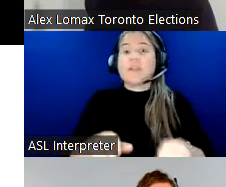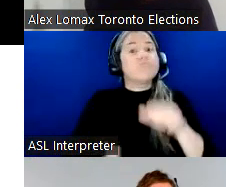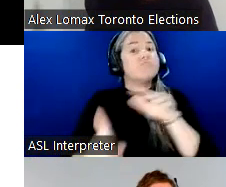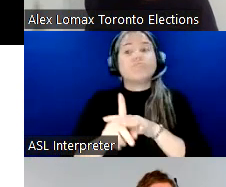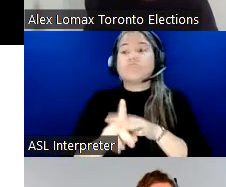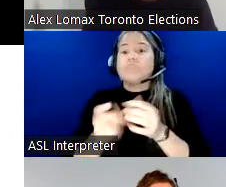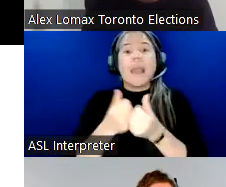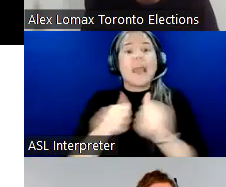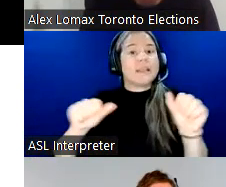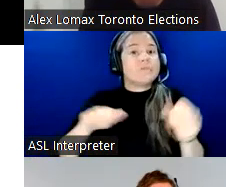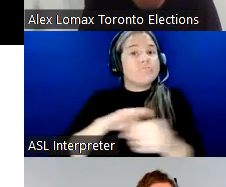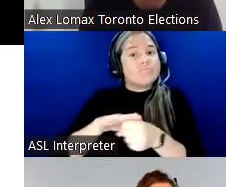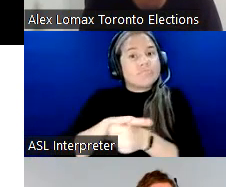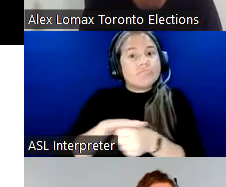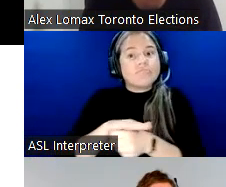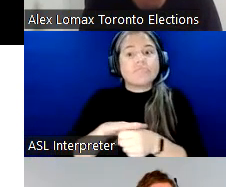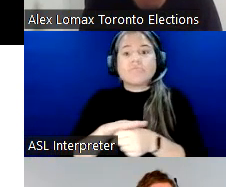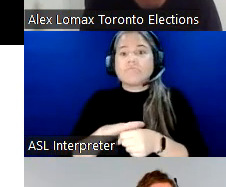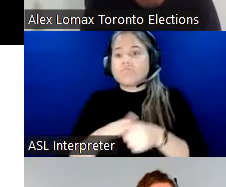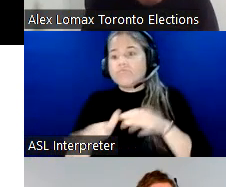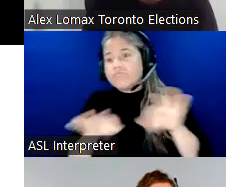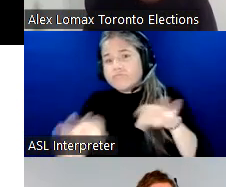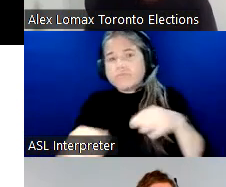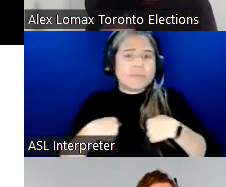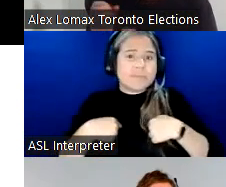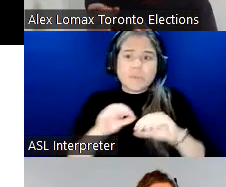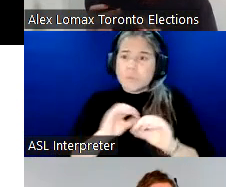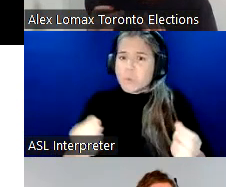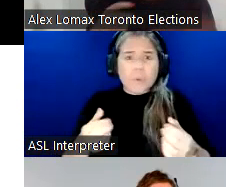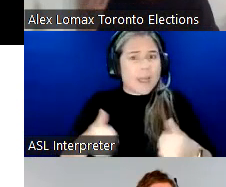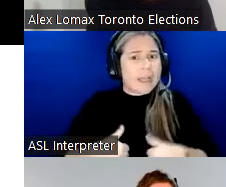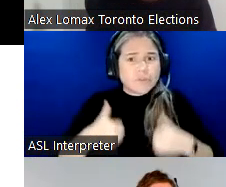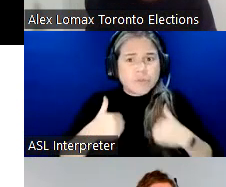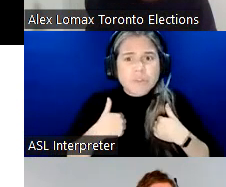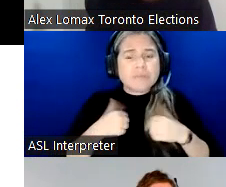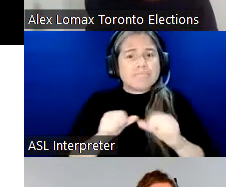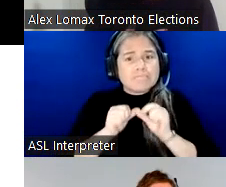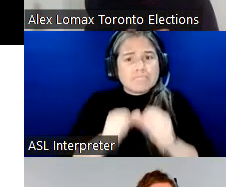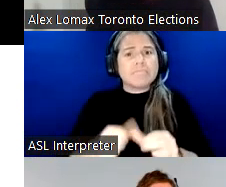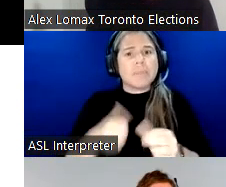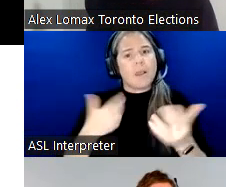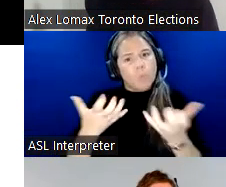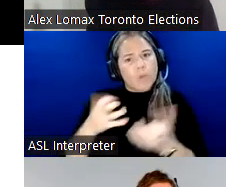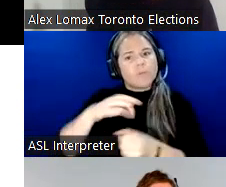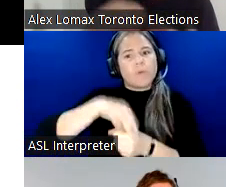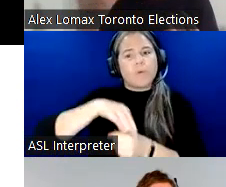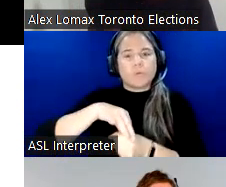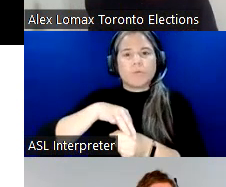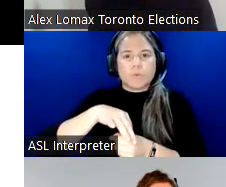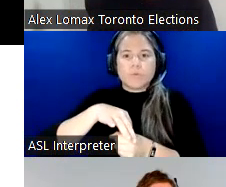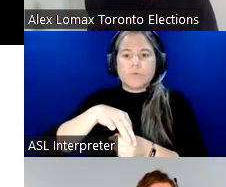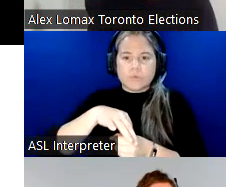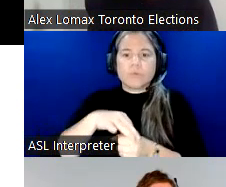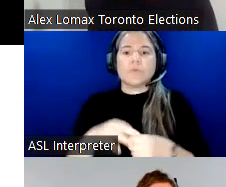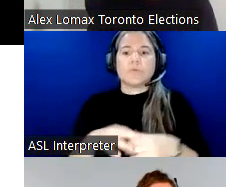city, and say, you know, I don't have a fixed address, and I would like to vote. And in that situation, our